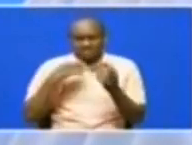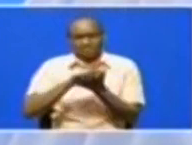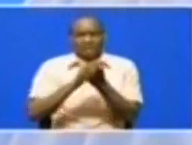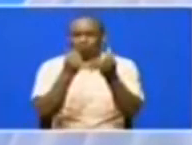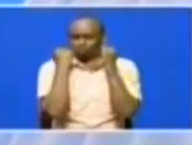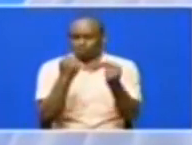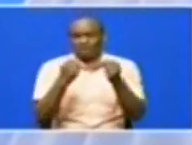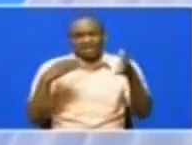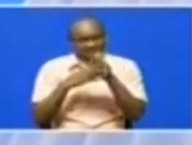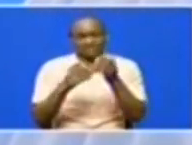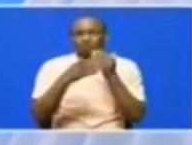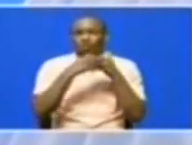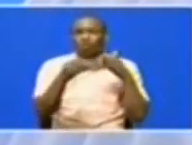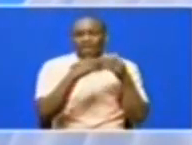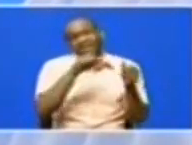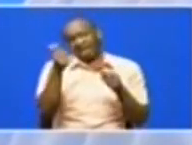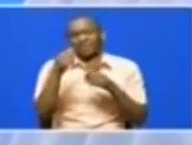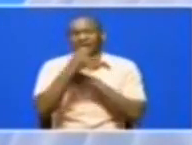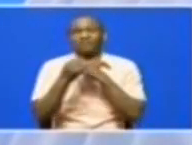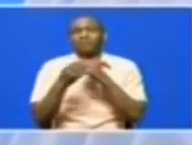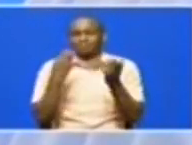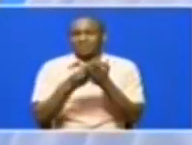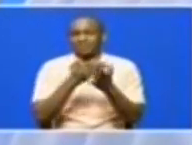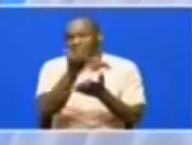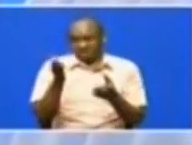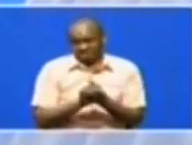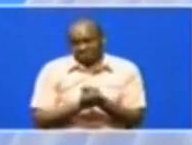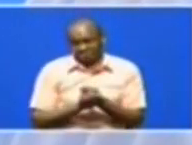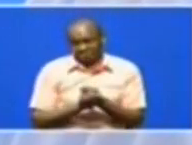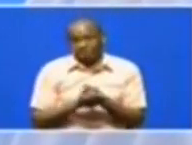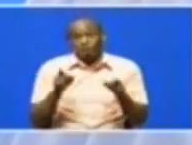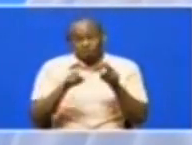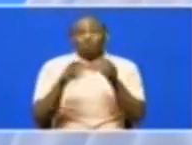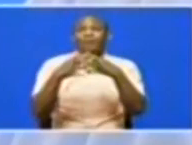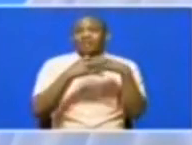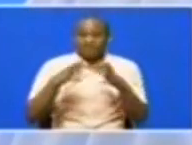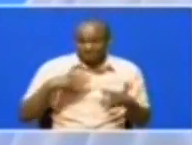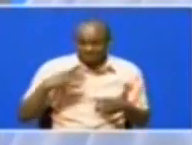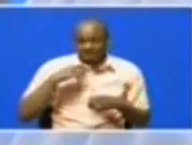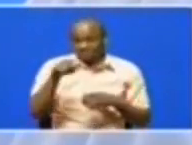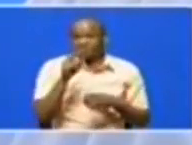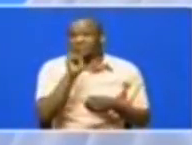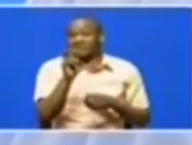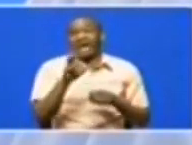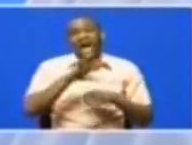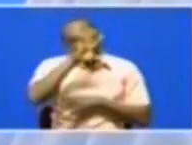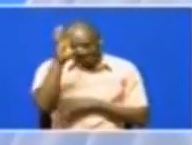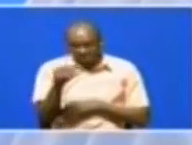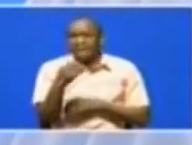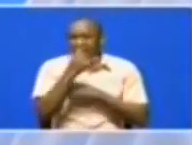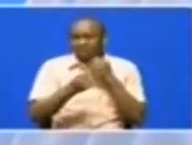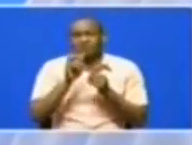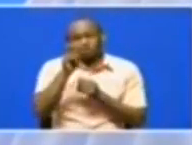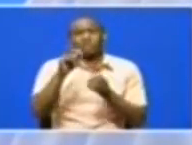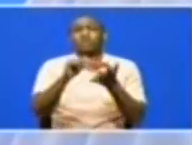strengthened against the dollar and other major currencies. And even Americans are quoting Kenyans. This is African country. I saw it in